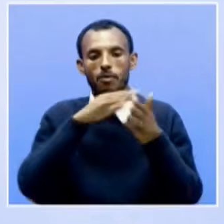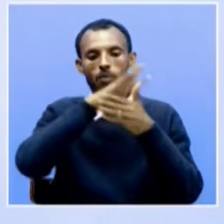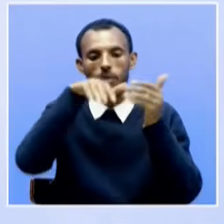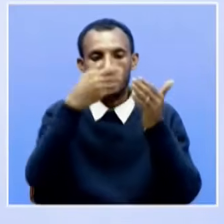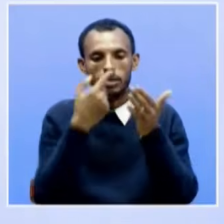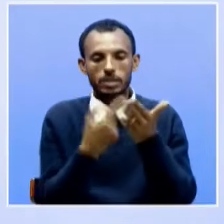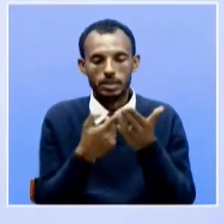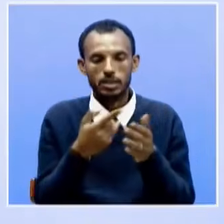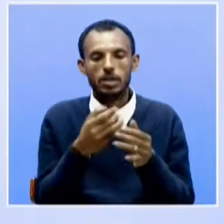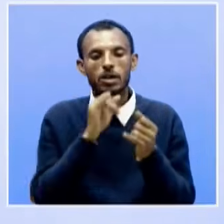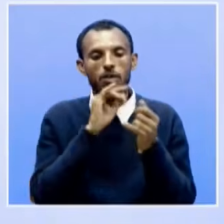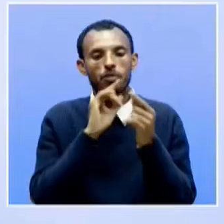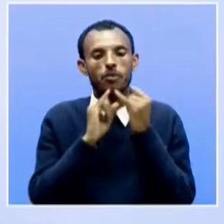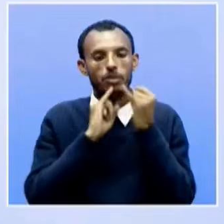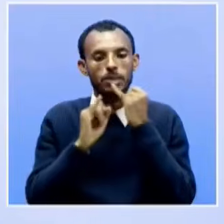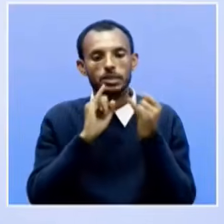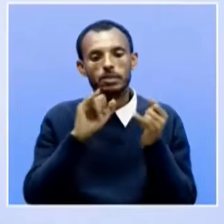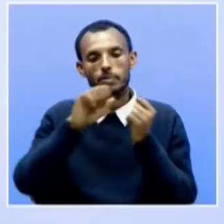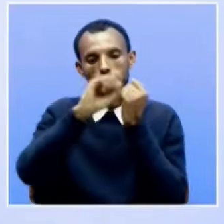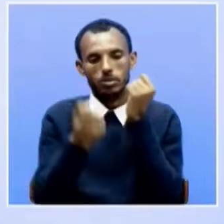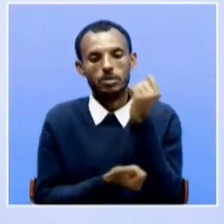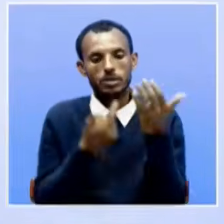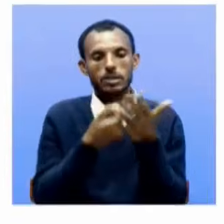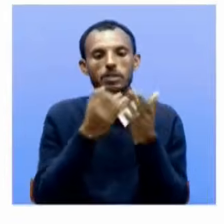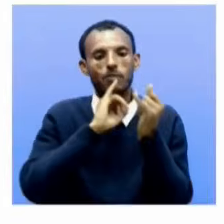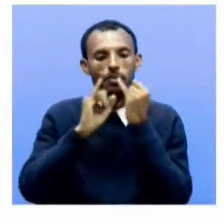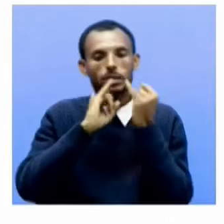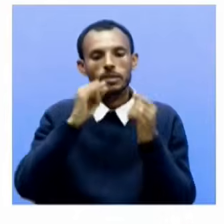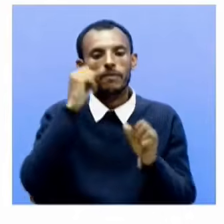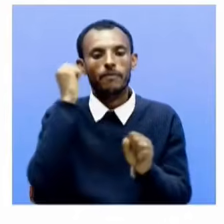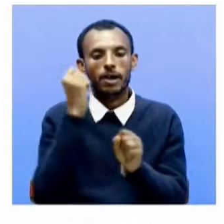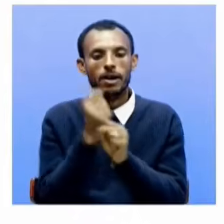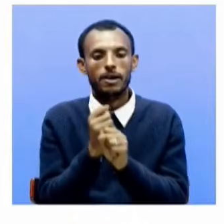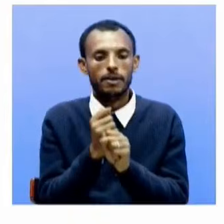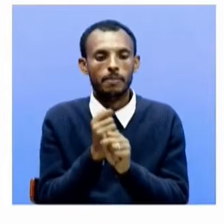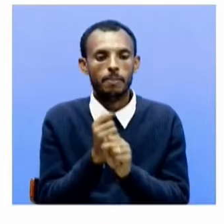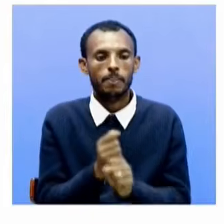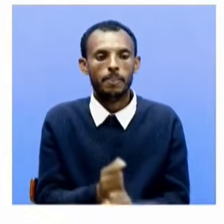information. Based on this information, find